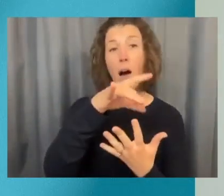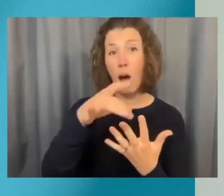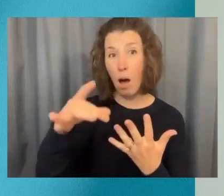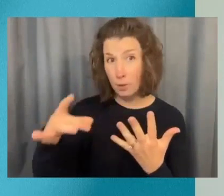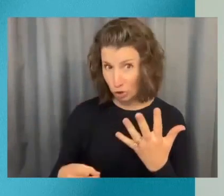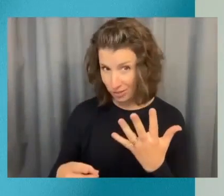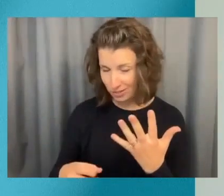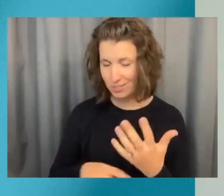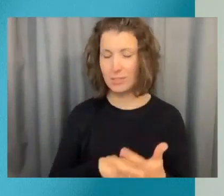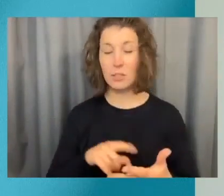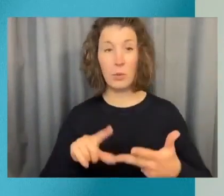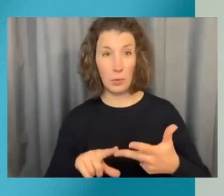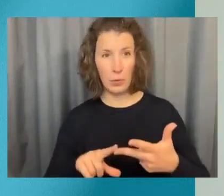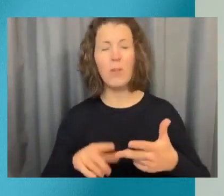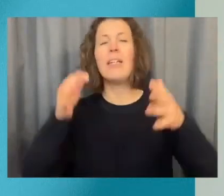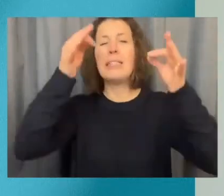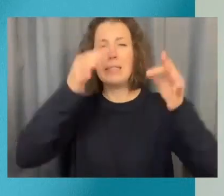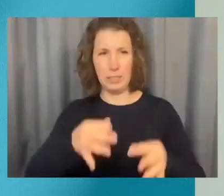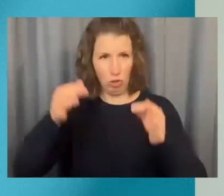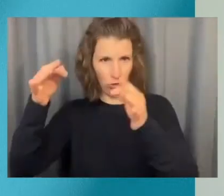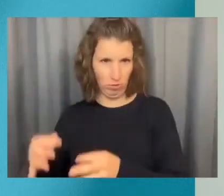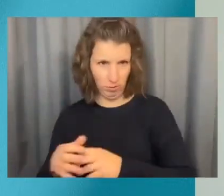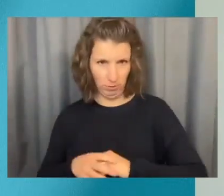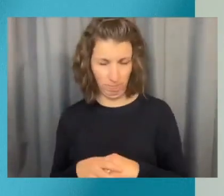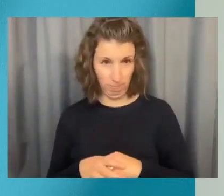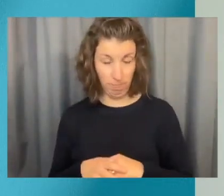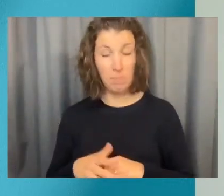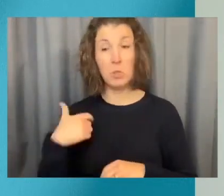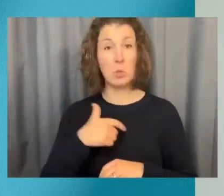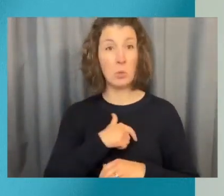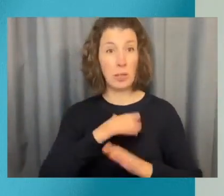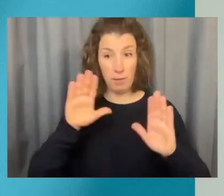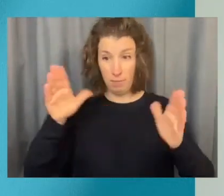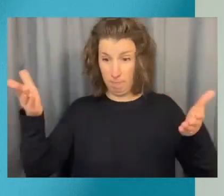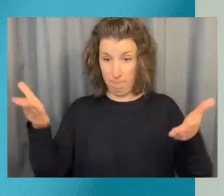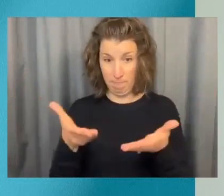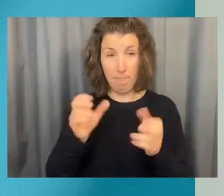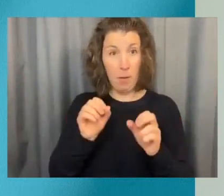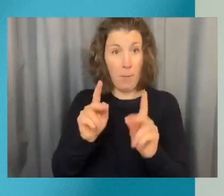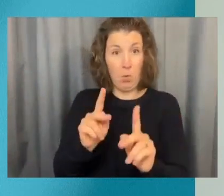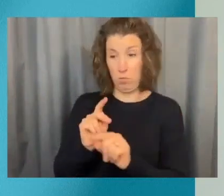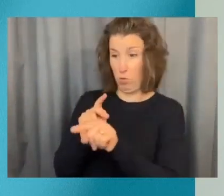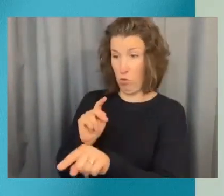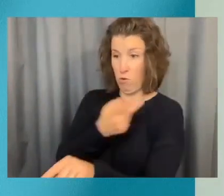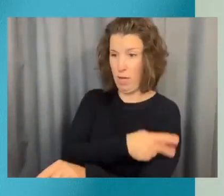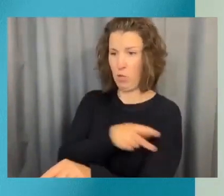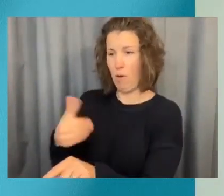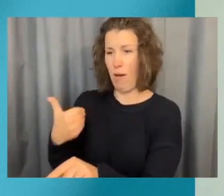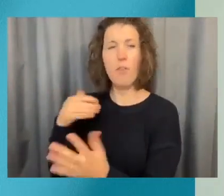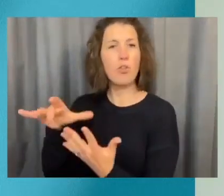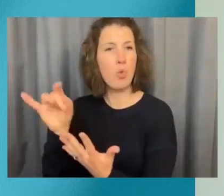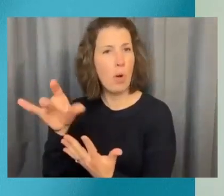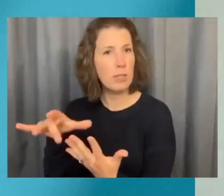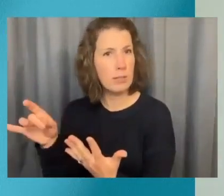about decisions, right? And so if we introduce the opportunity that patients have choice, right,